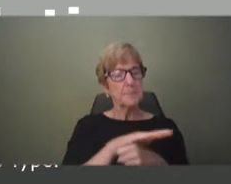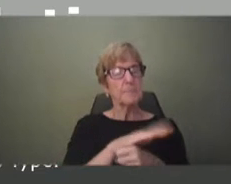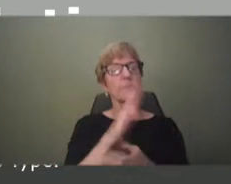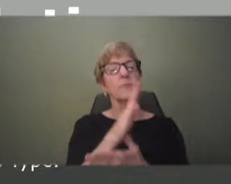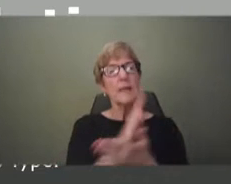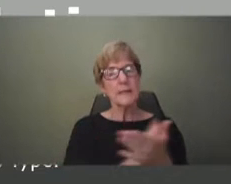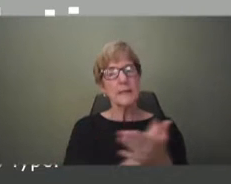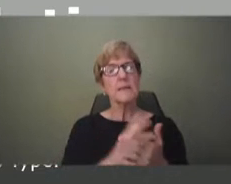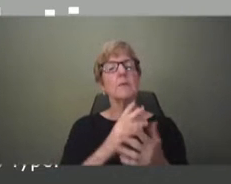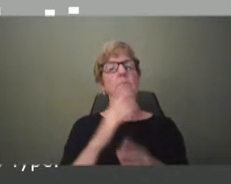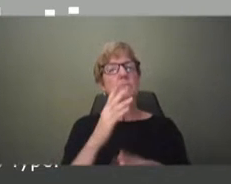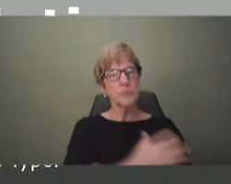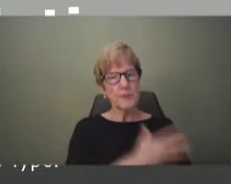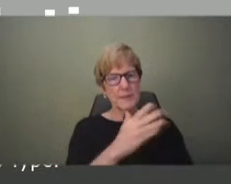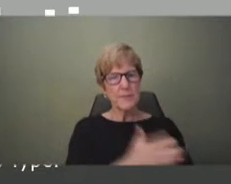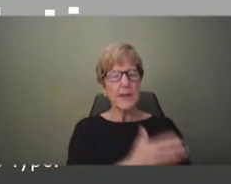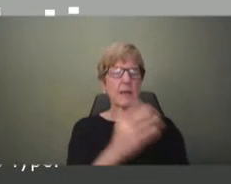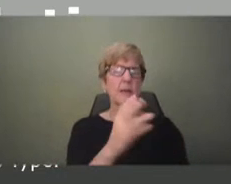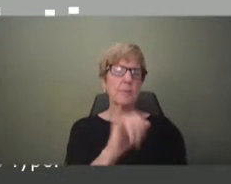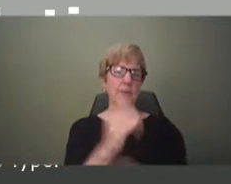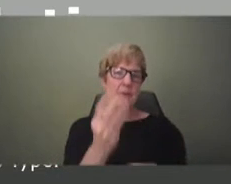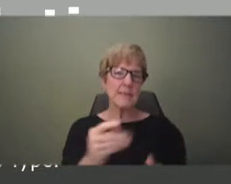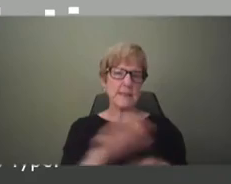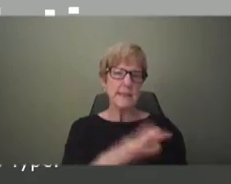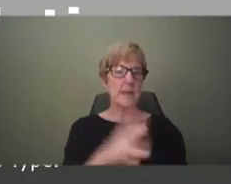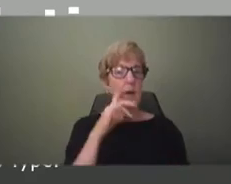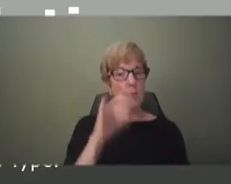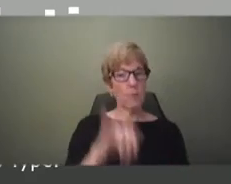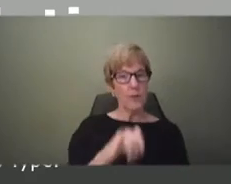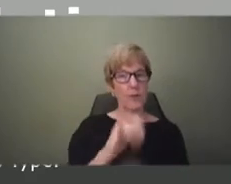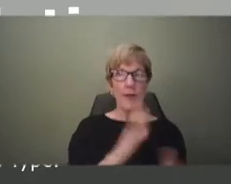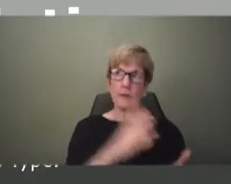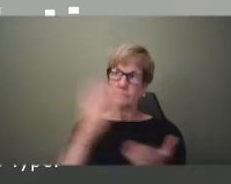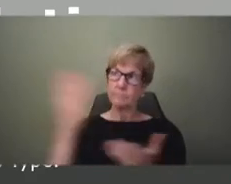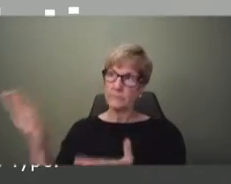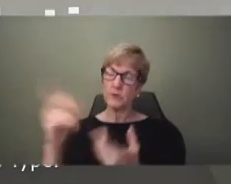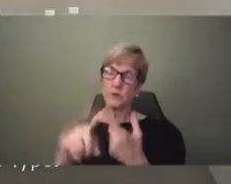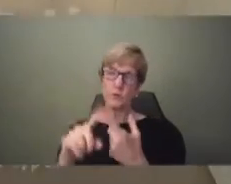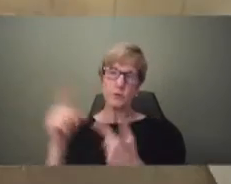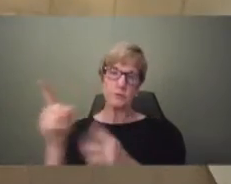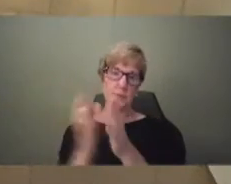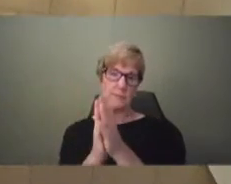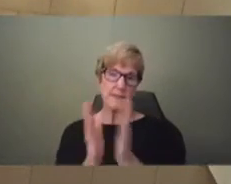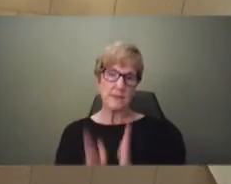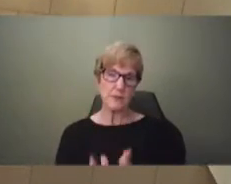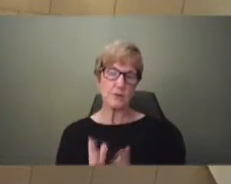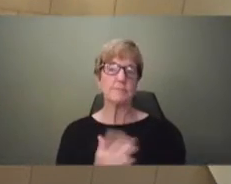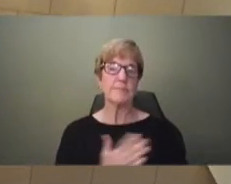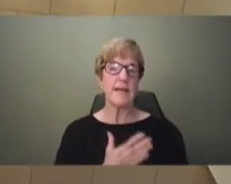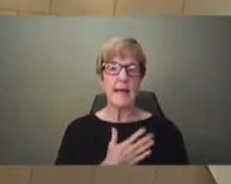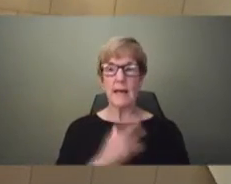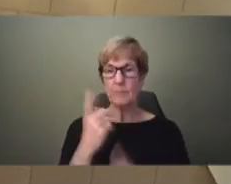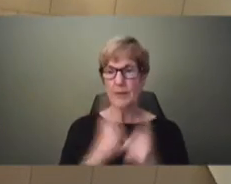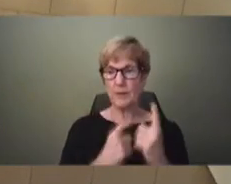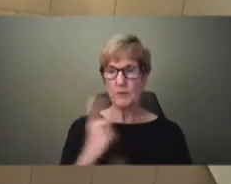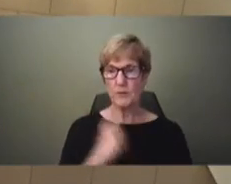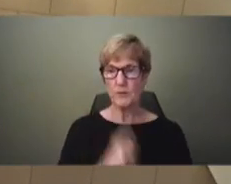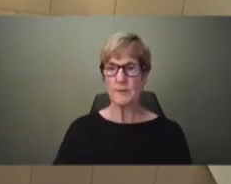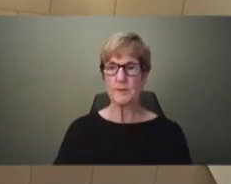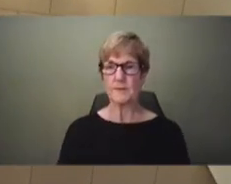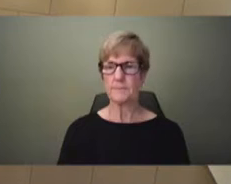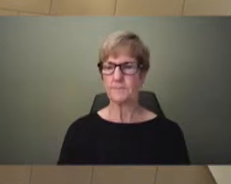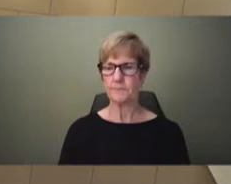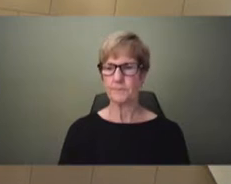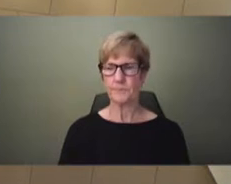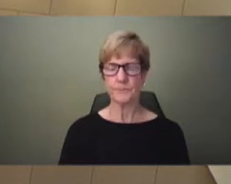Redevelopment on this parcel so with that we will turn it over to the petitioner and we'll happy be happy to answer any questions you may have following anything